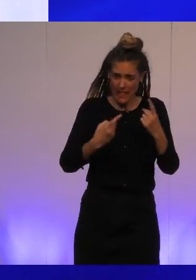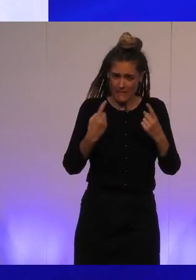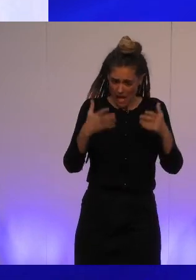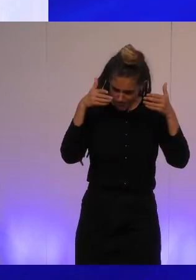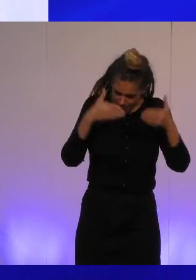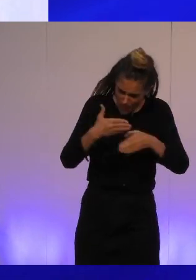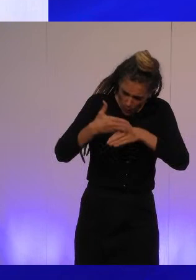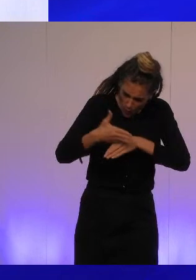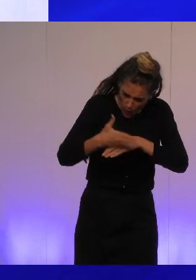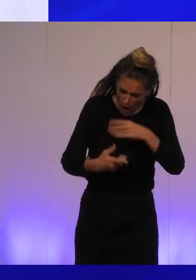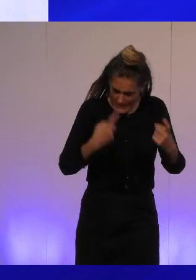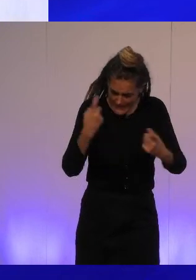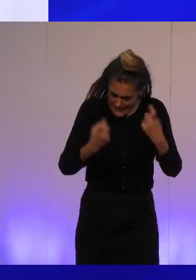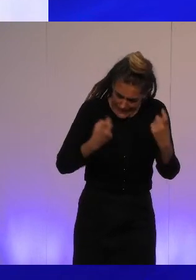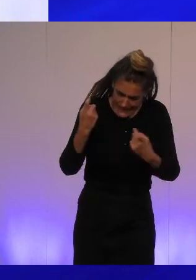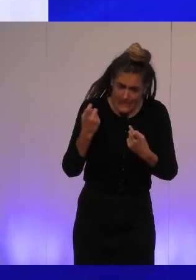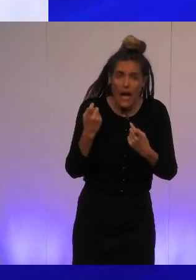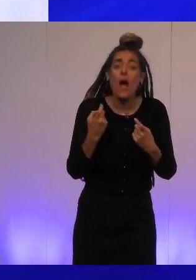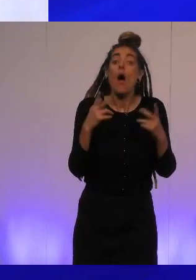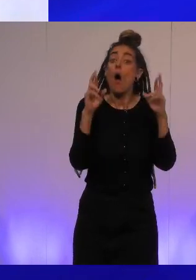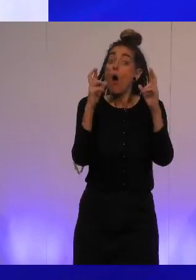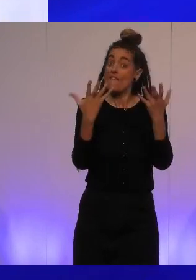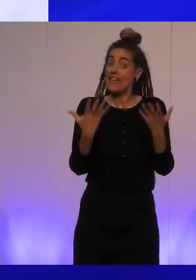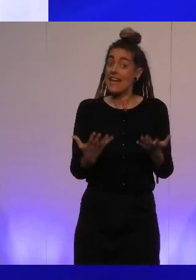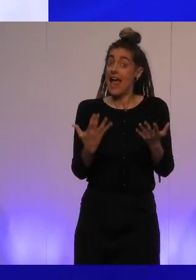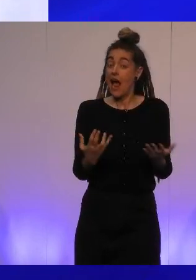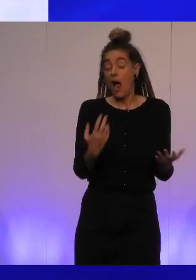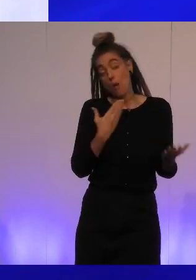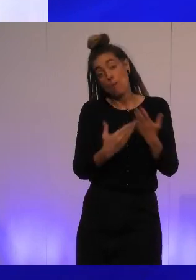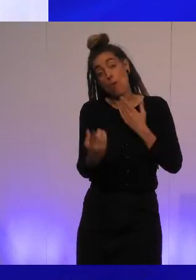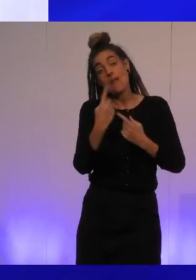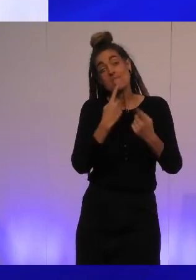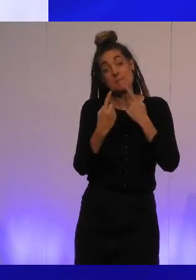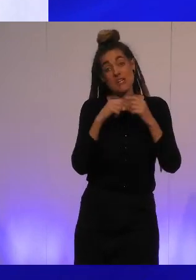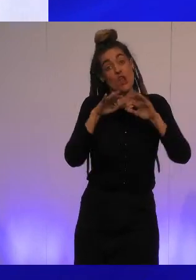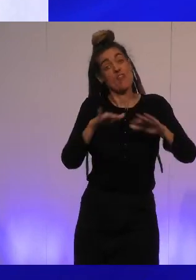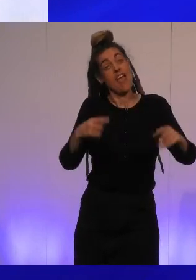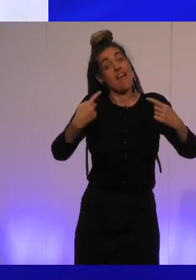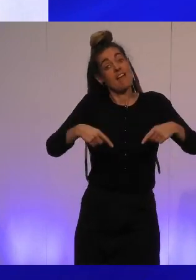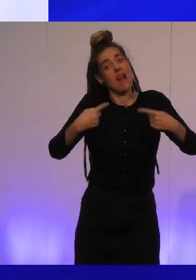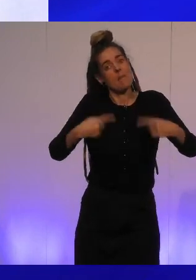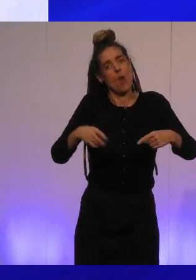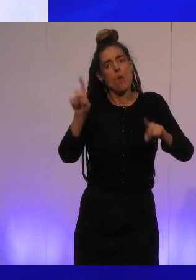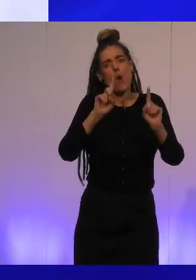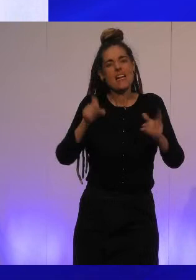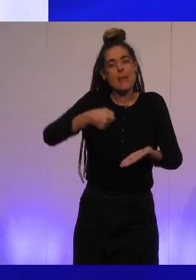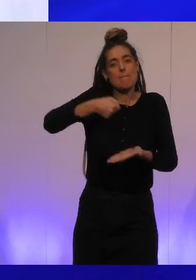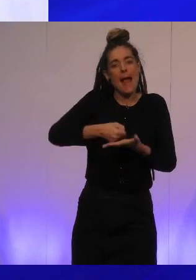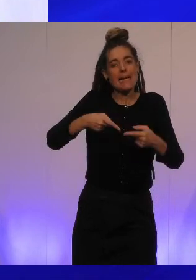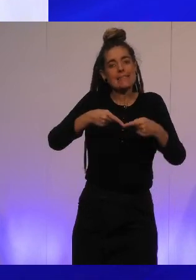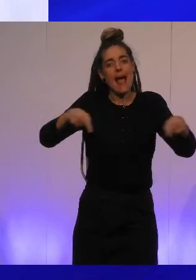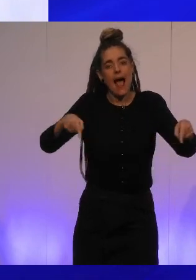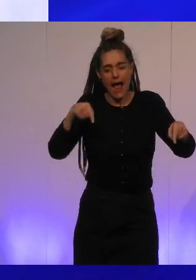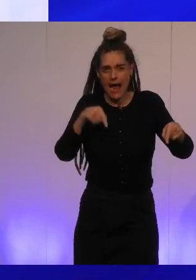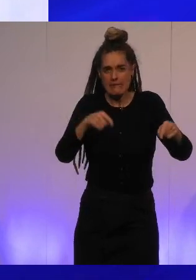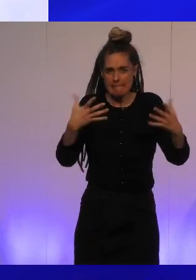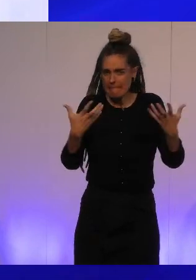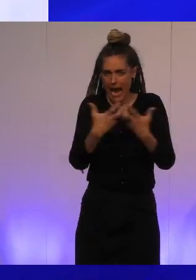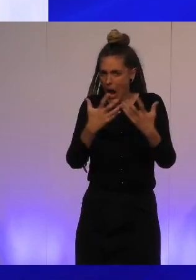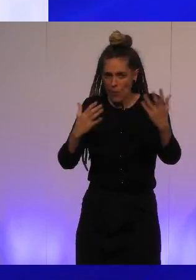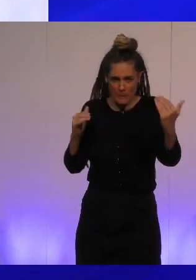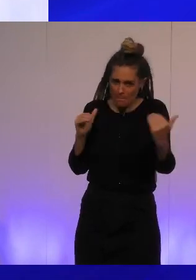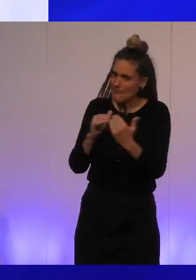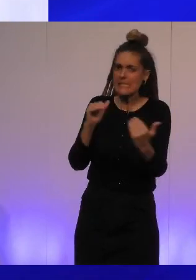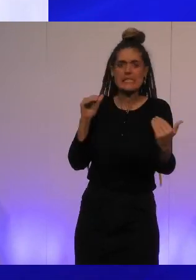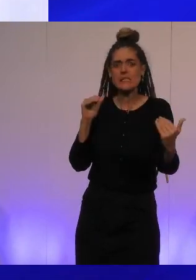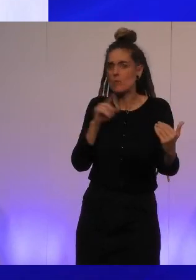and helpfully now more information available about what our baseline is and how we're working towards it, because some of those measures